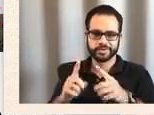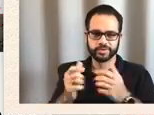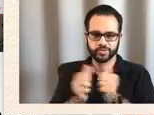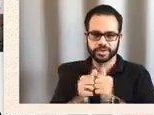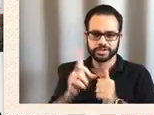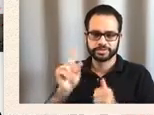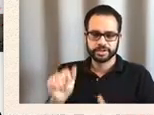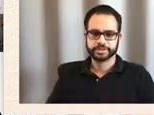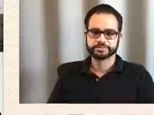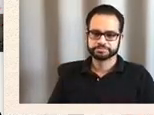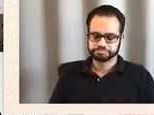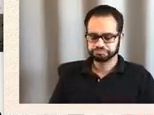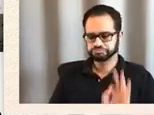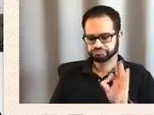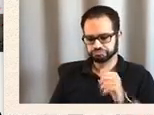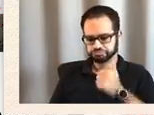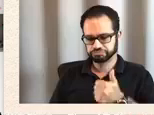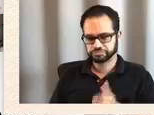said.